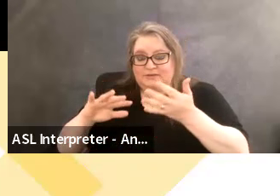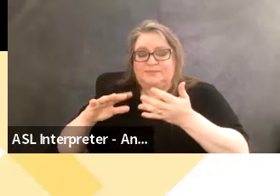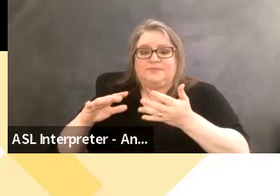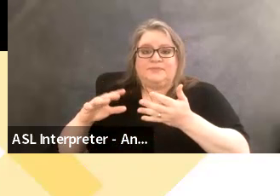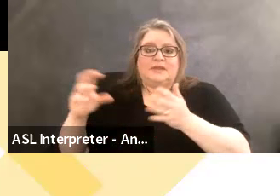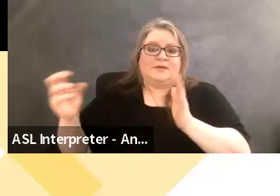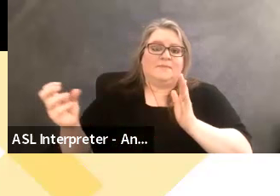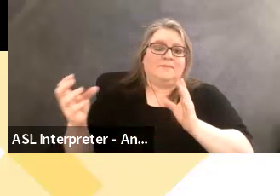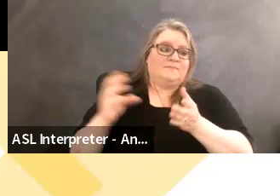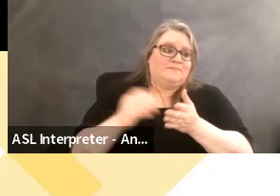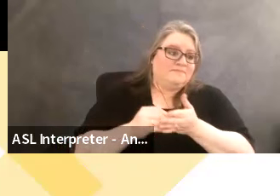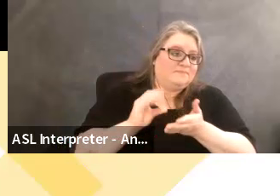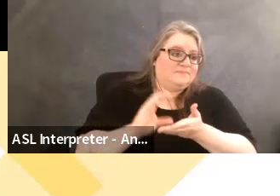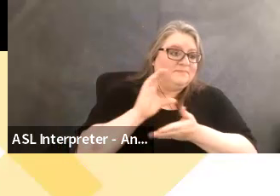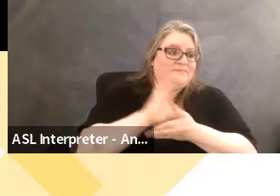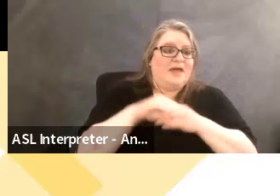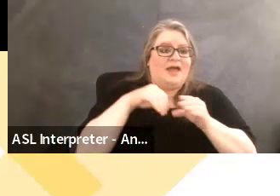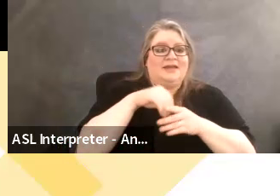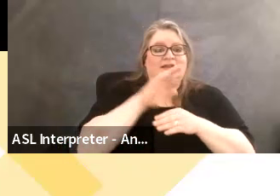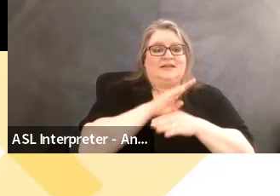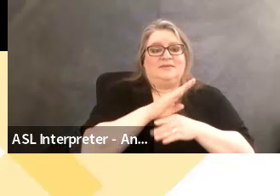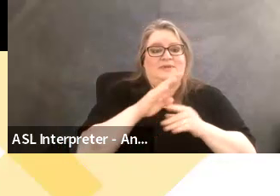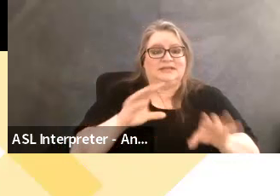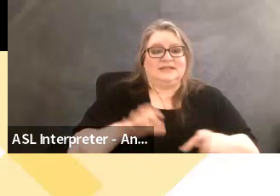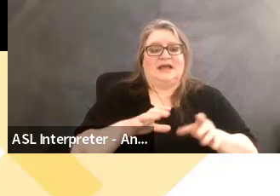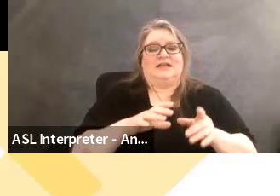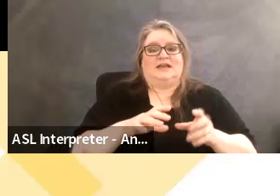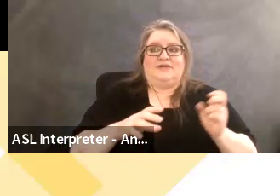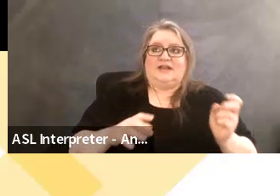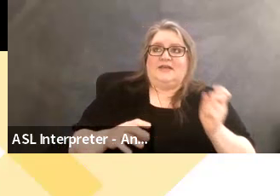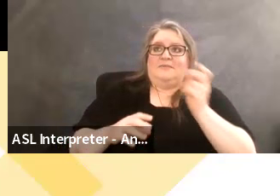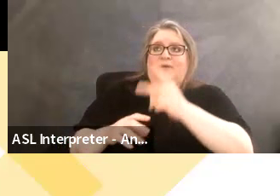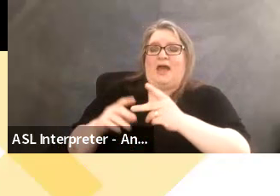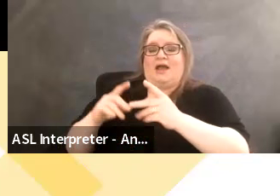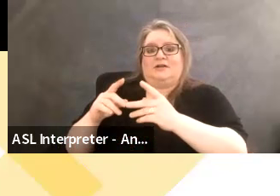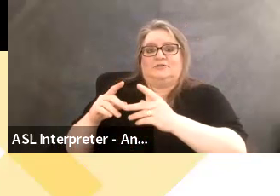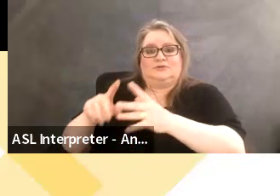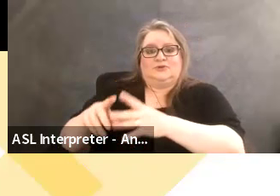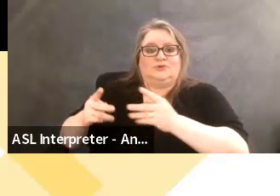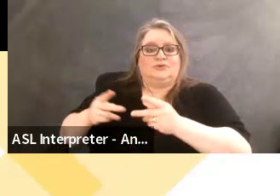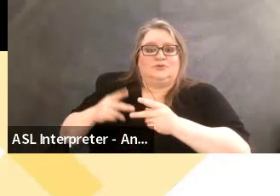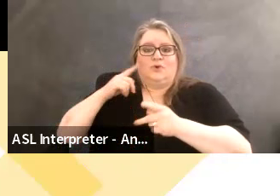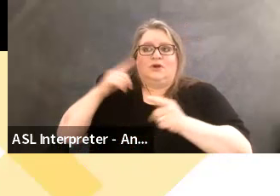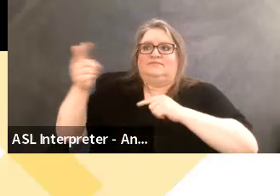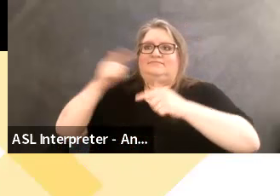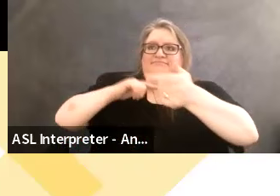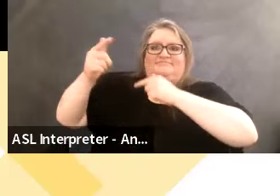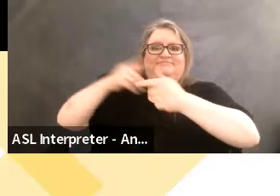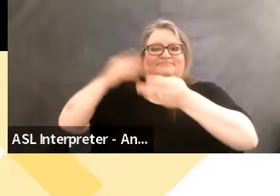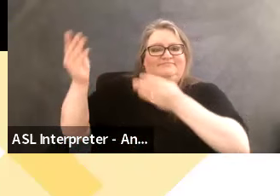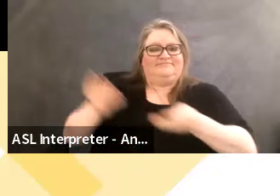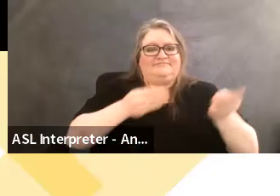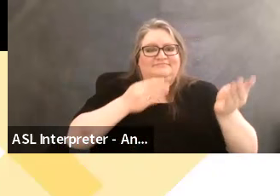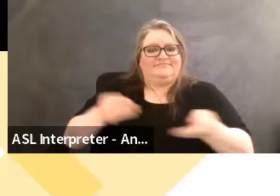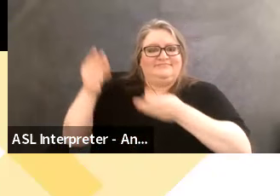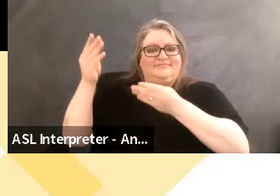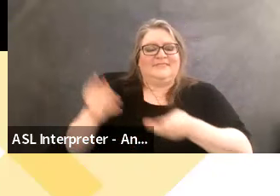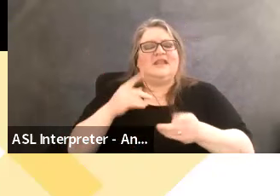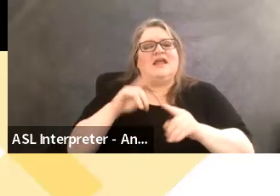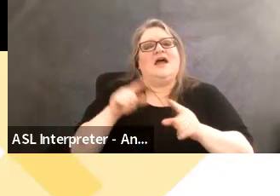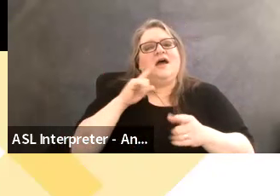into your business through business activity, and then back to your source of contacts, and then back into your business. But also drawing out into